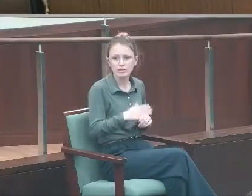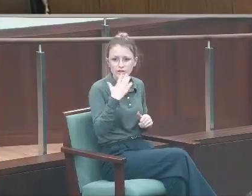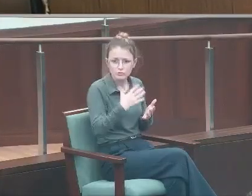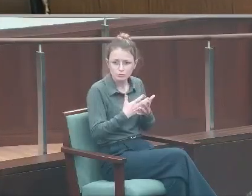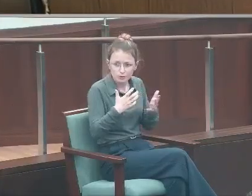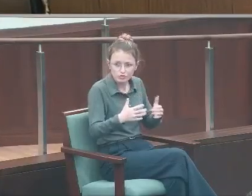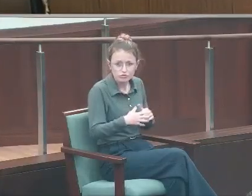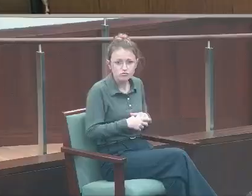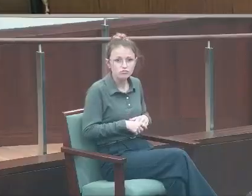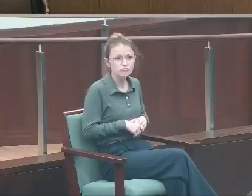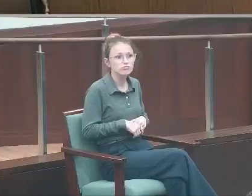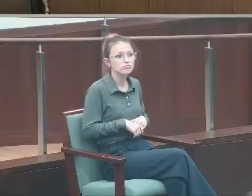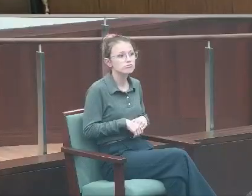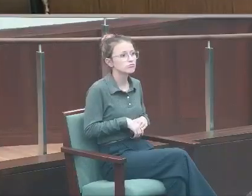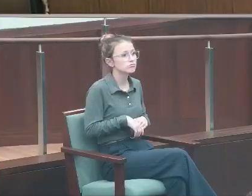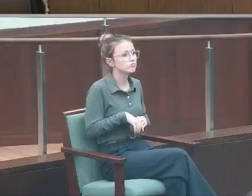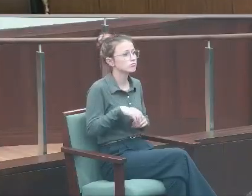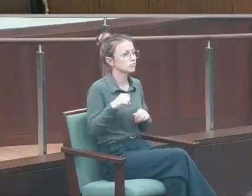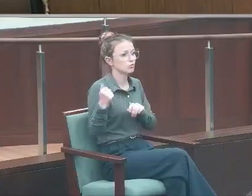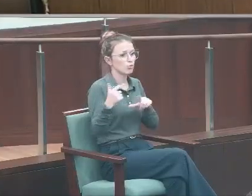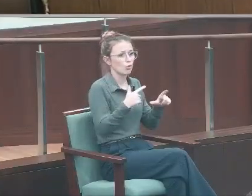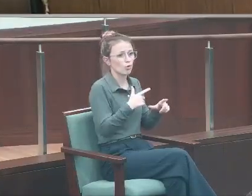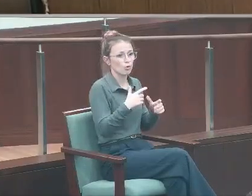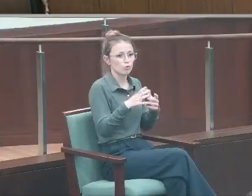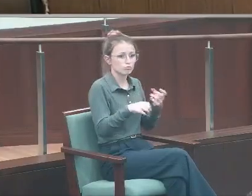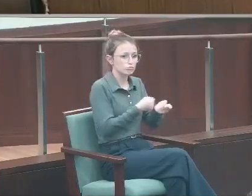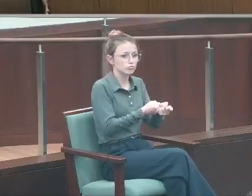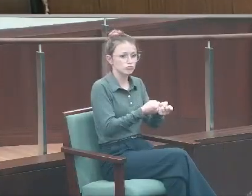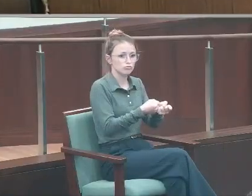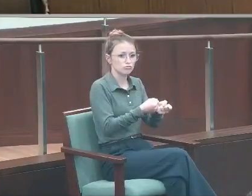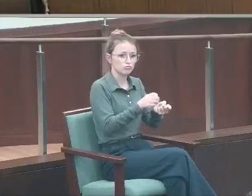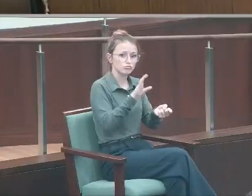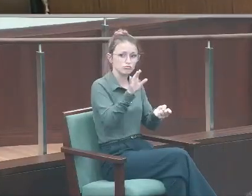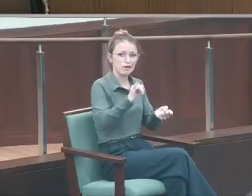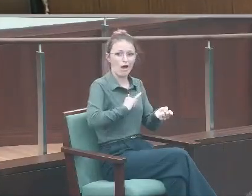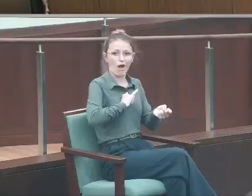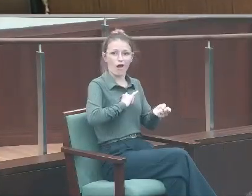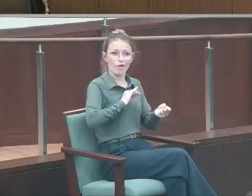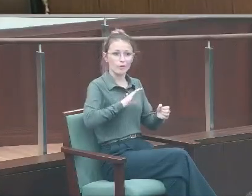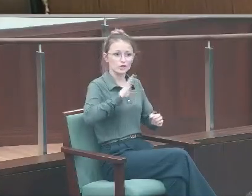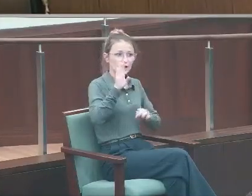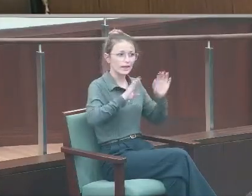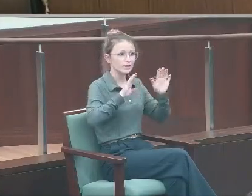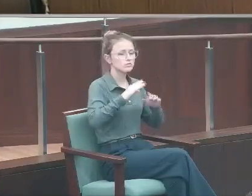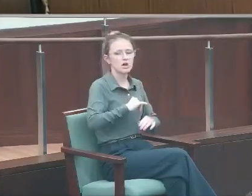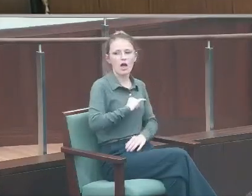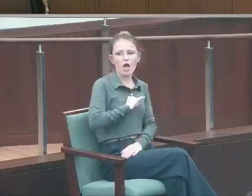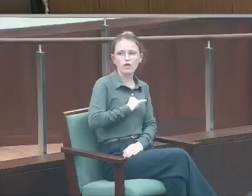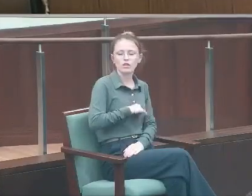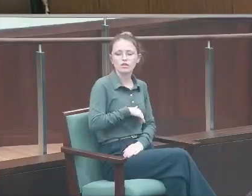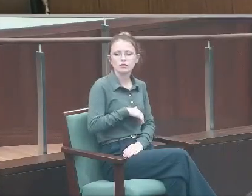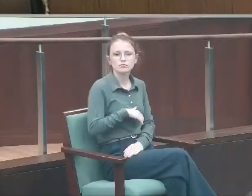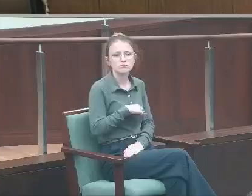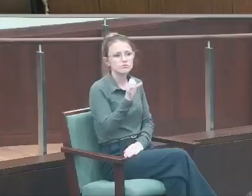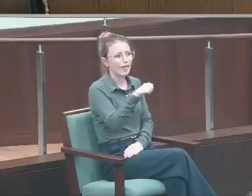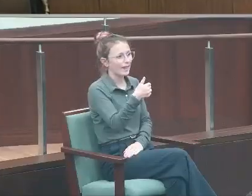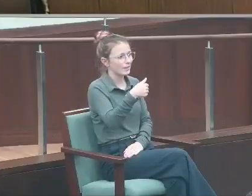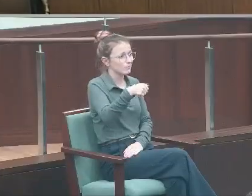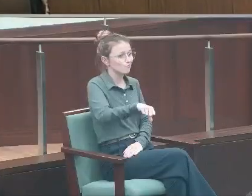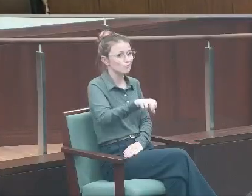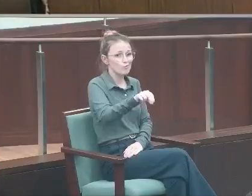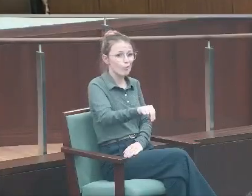much. All those in favor, please indicate by saying aye or raise your hand. Aye, raise your hand. Any